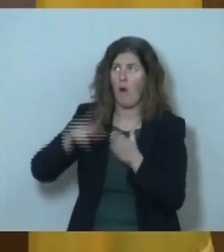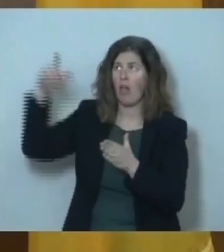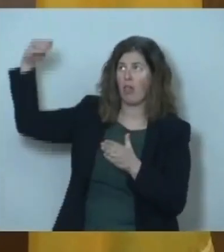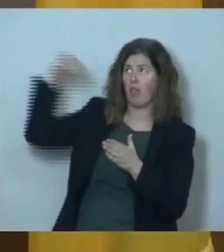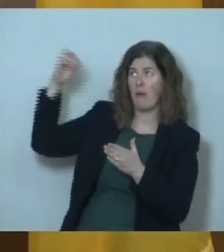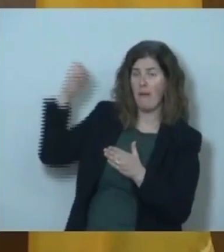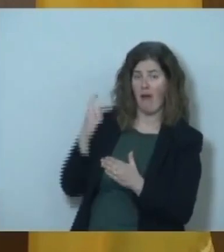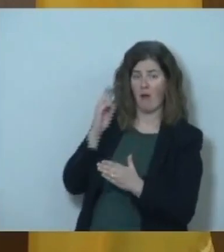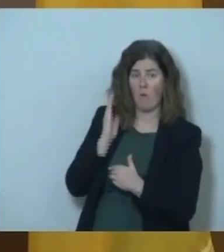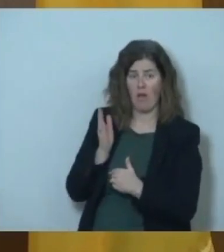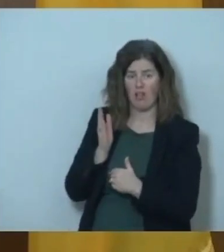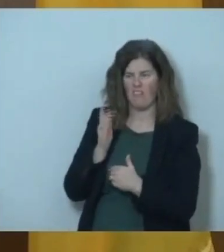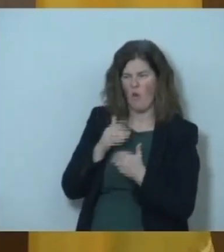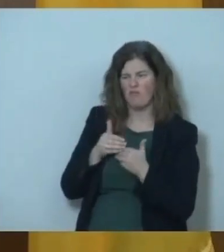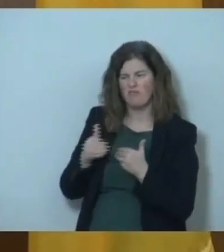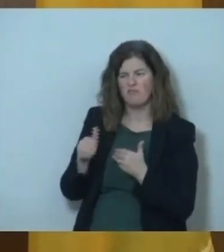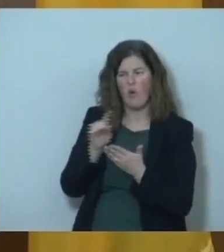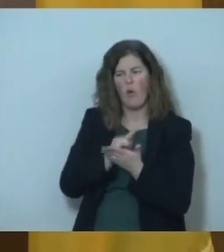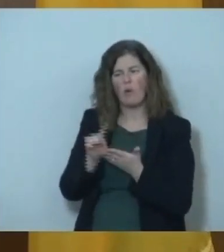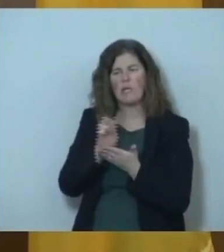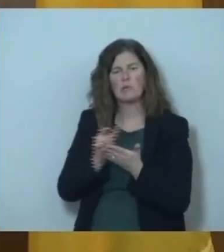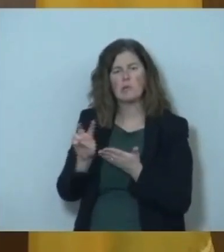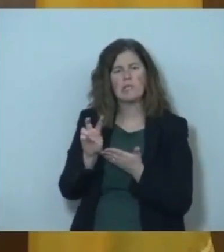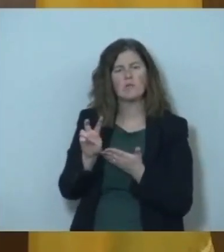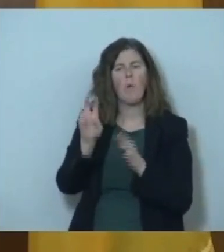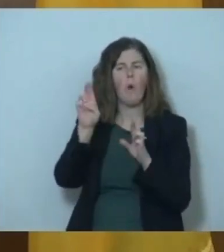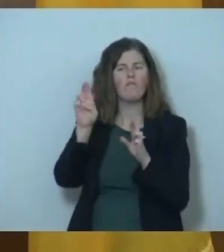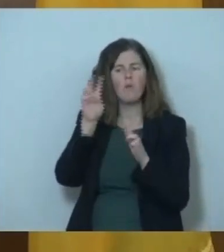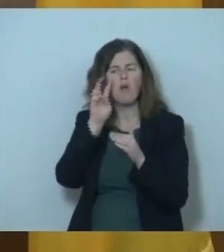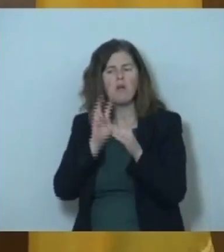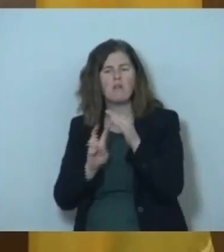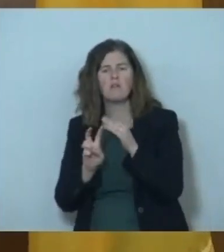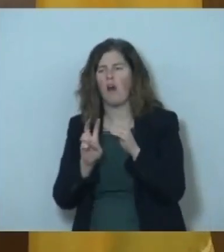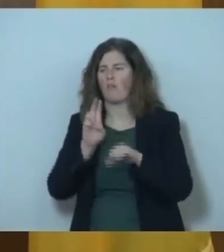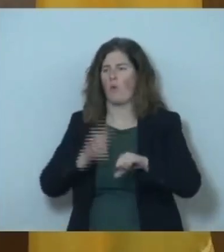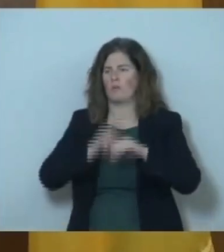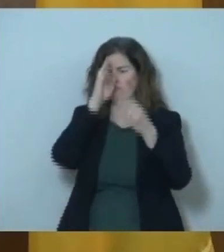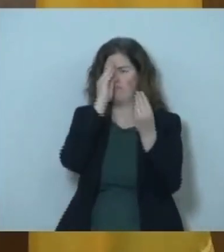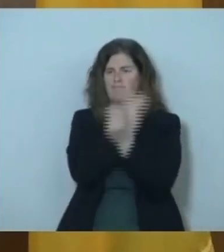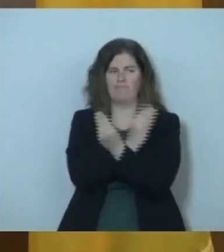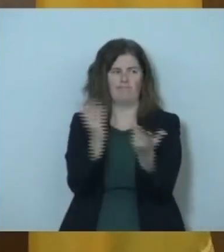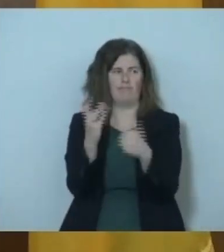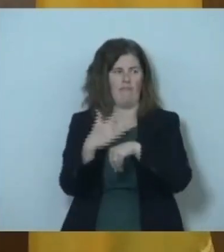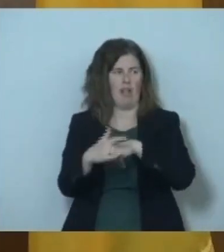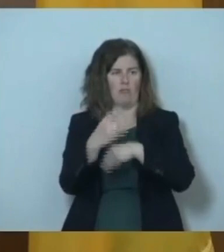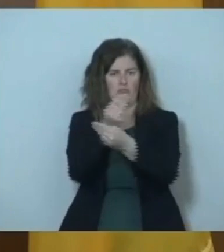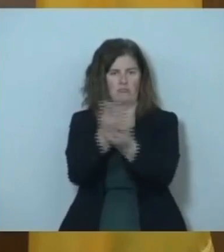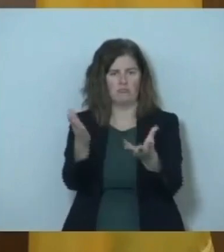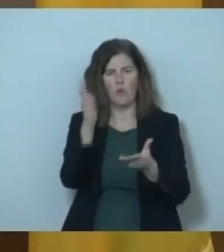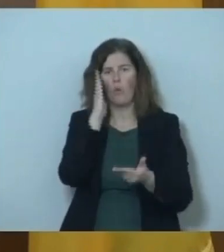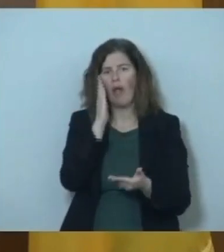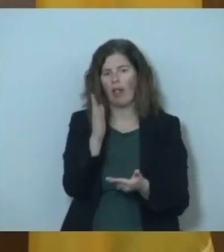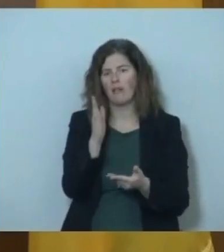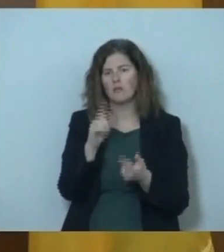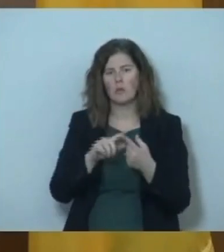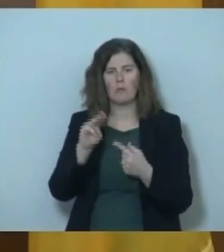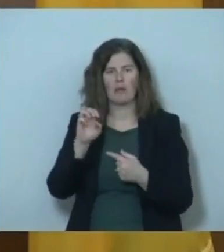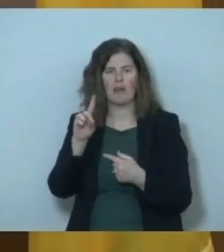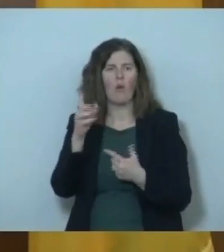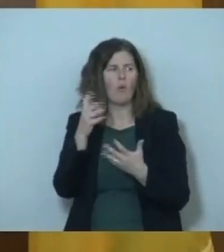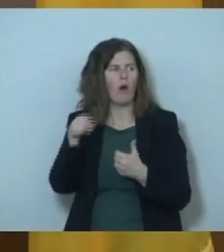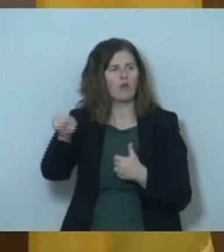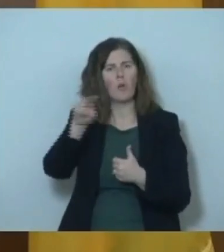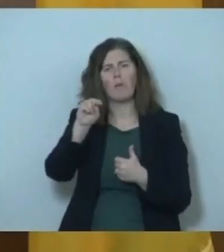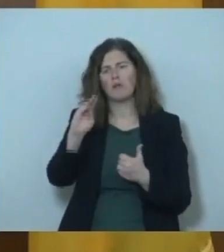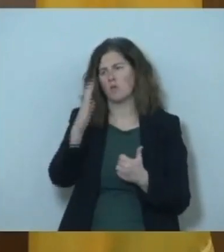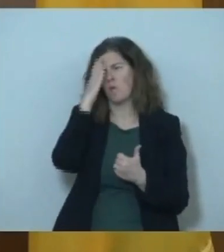for in the next week or so. And we will, of course, make that available to the media because we want New Mexicans